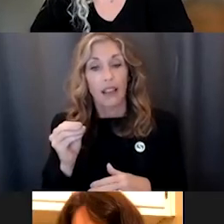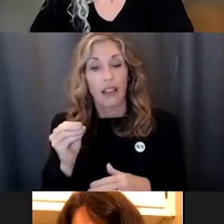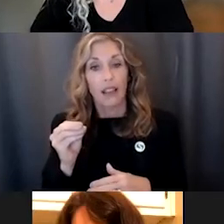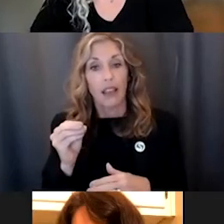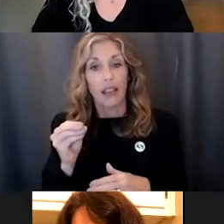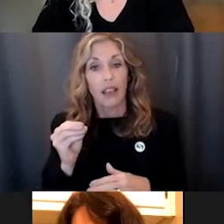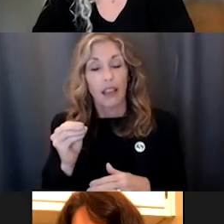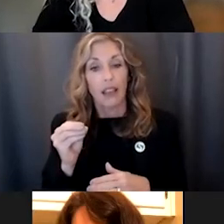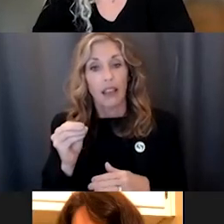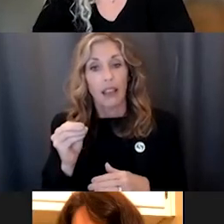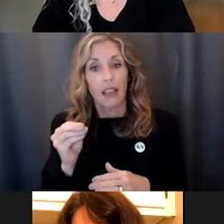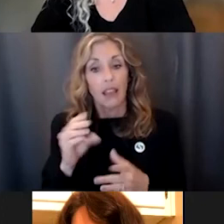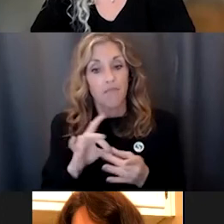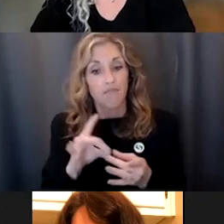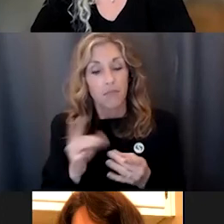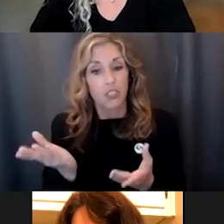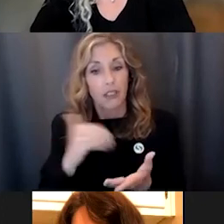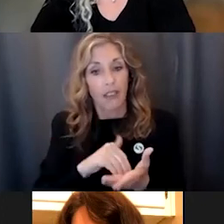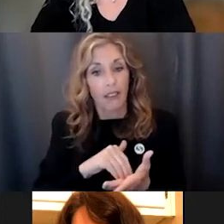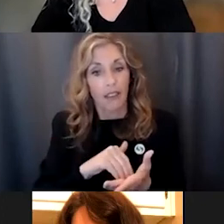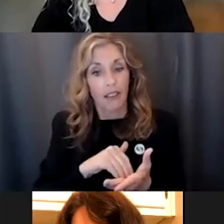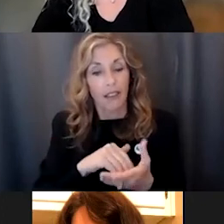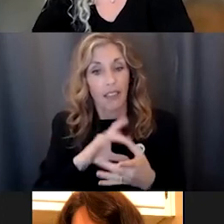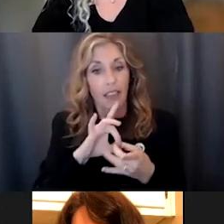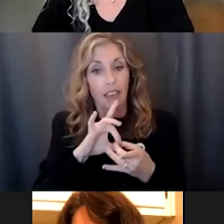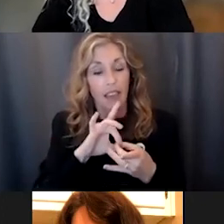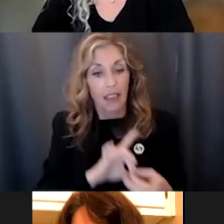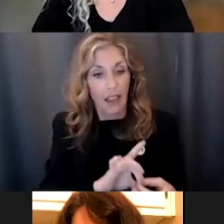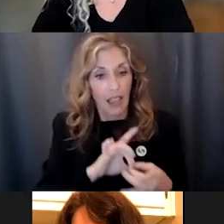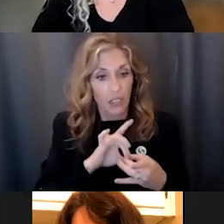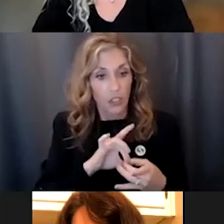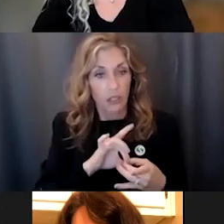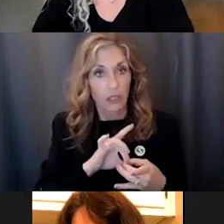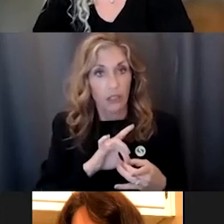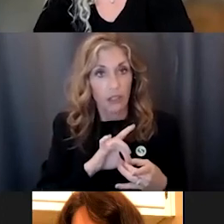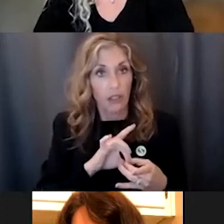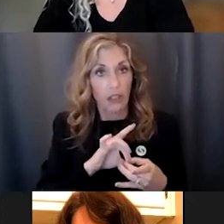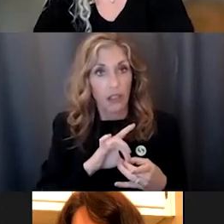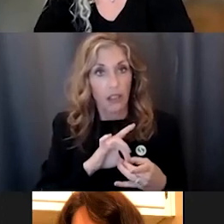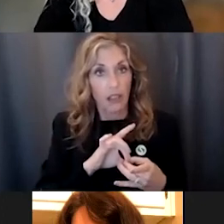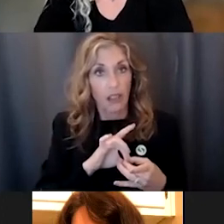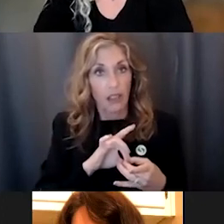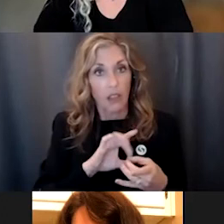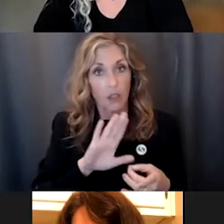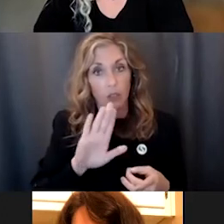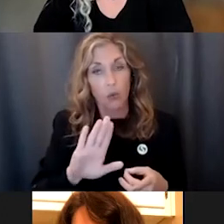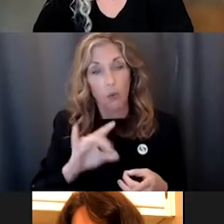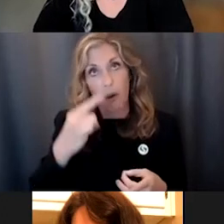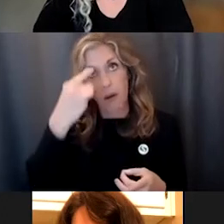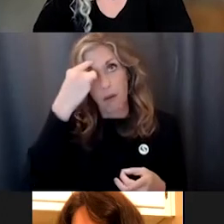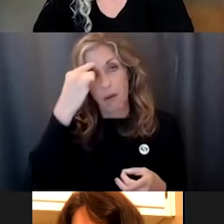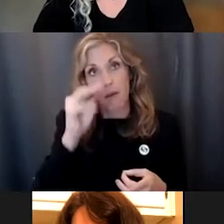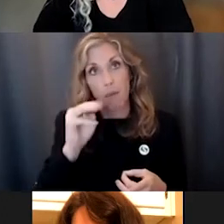how that connection and the way that you've constructed your mindful